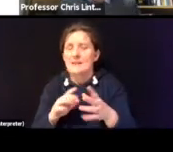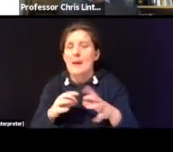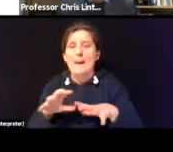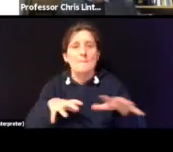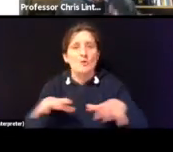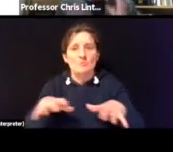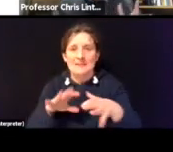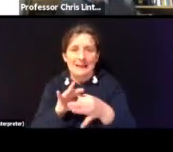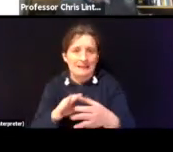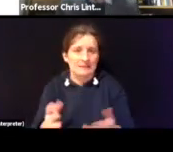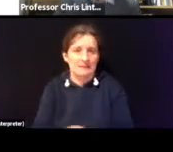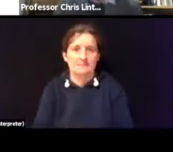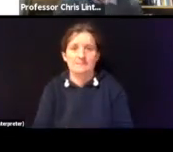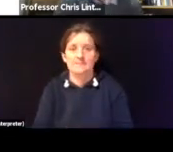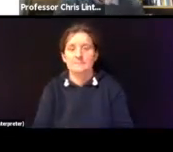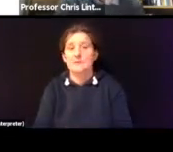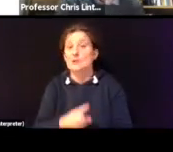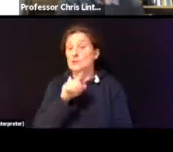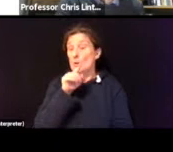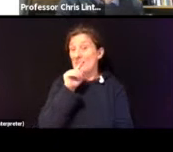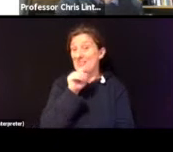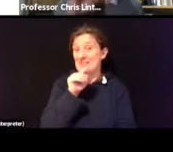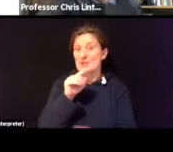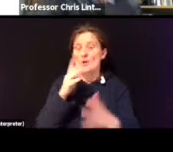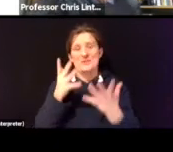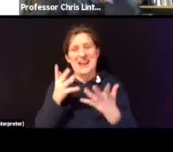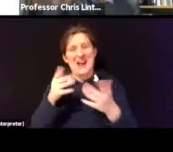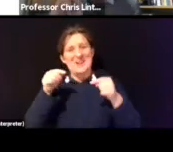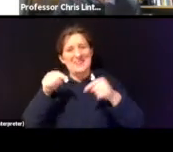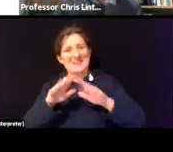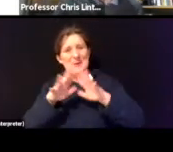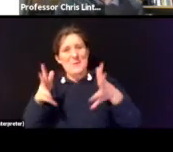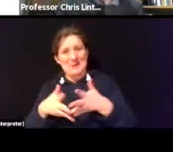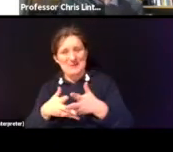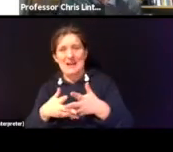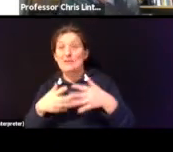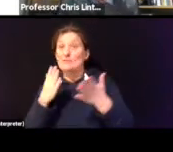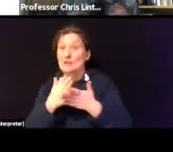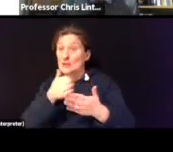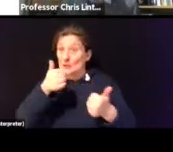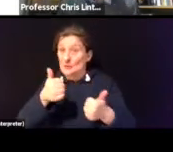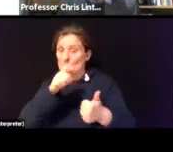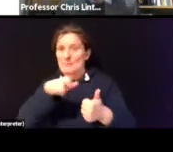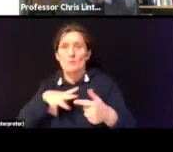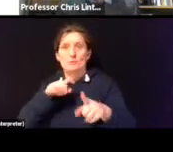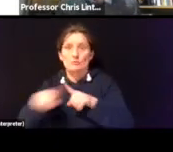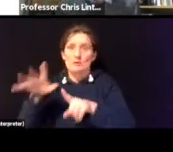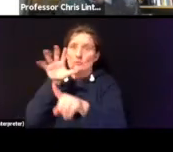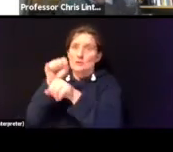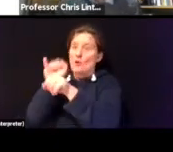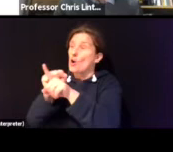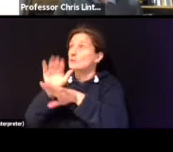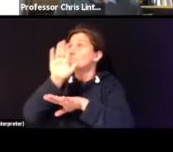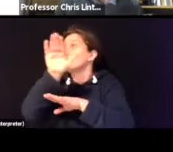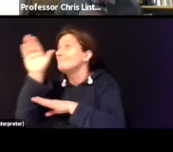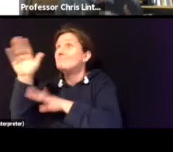by professional astronomers, has become a playground for trying to understand exoplanets. Now, it'll become